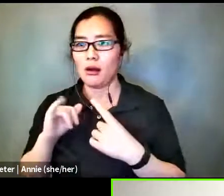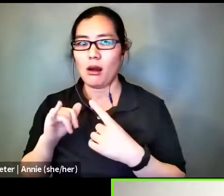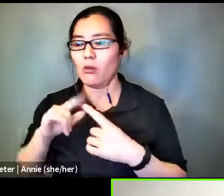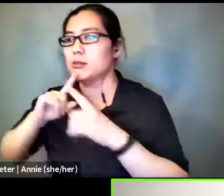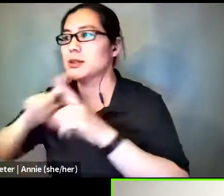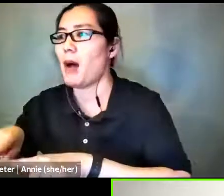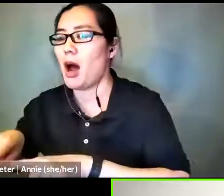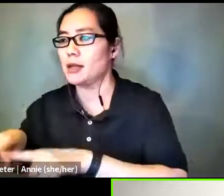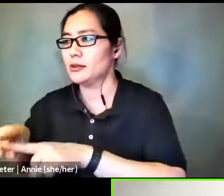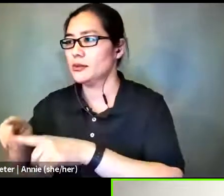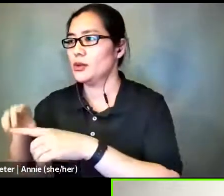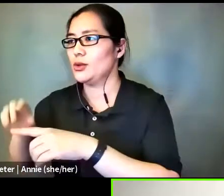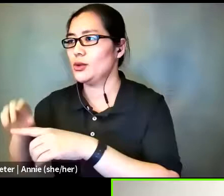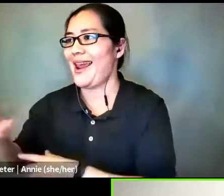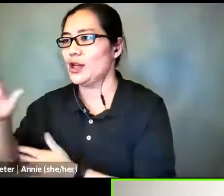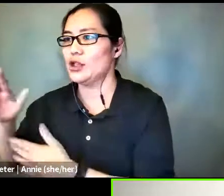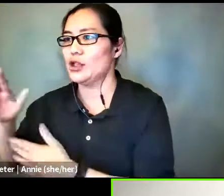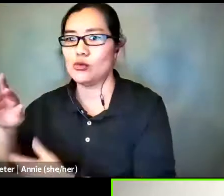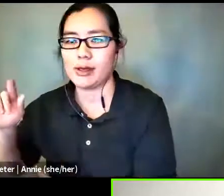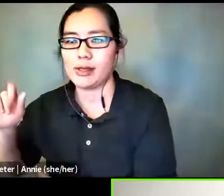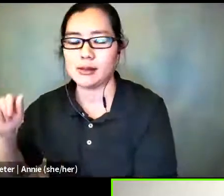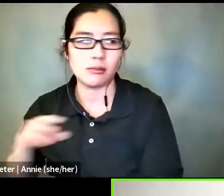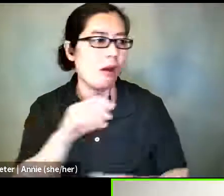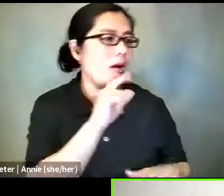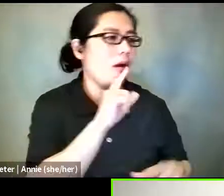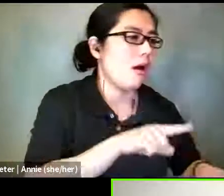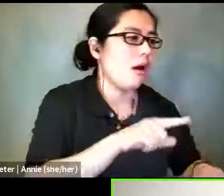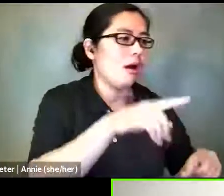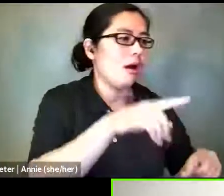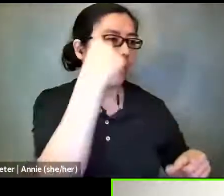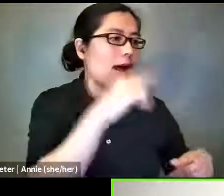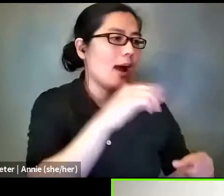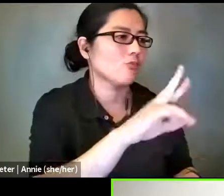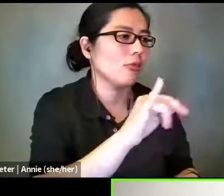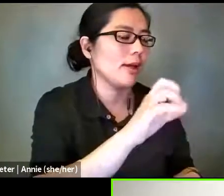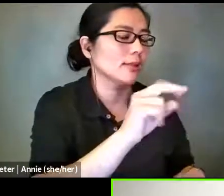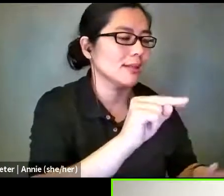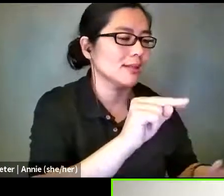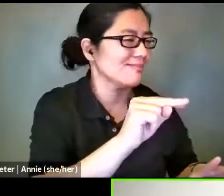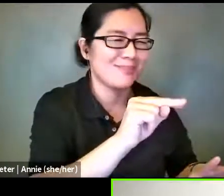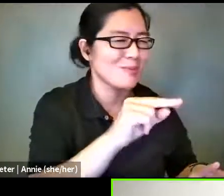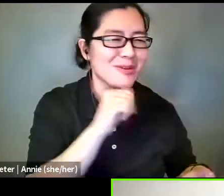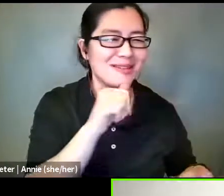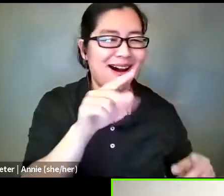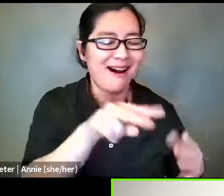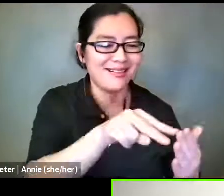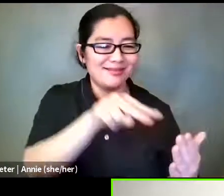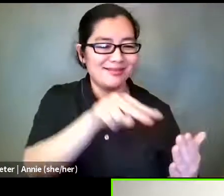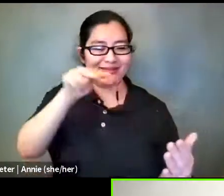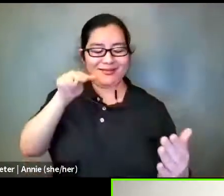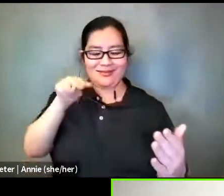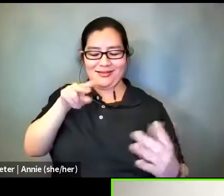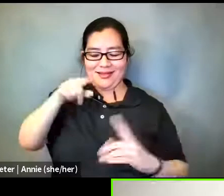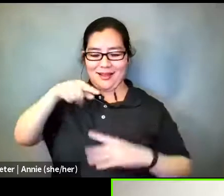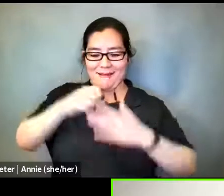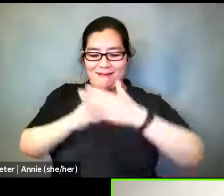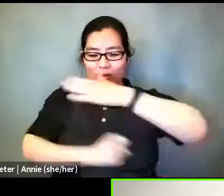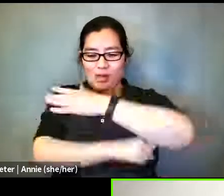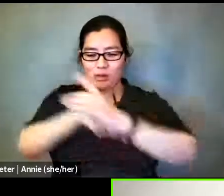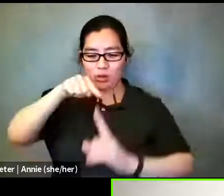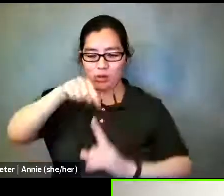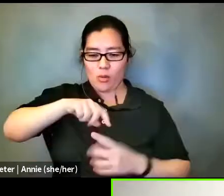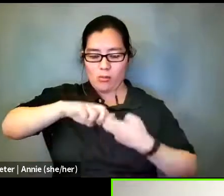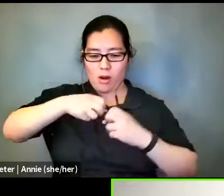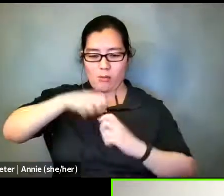miss the opportunity to think about this in terms of how are we solving the fundamental problems? How are we getting to the fundamental